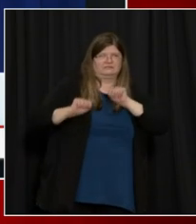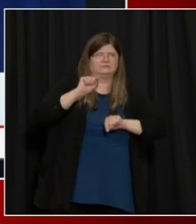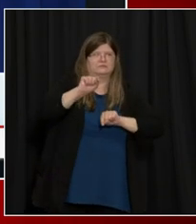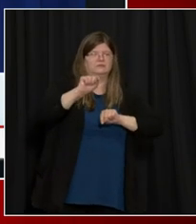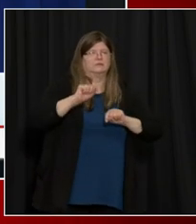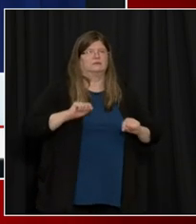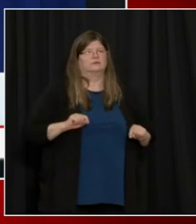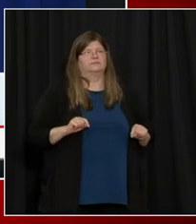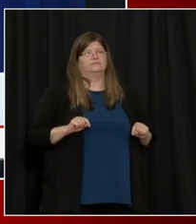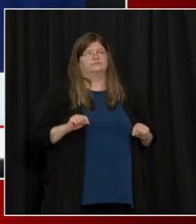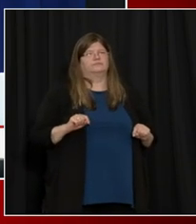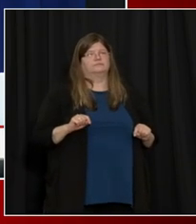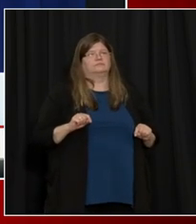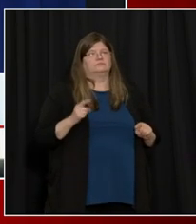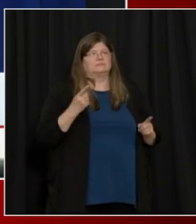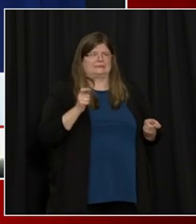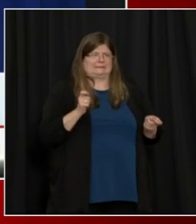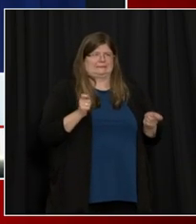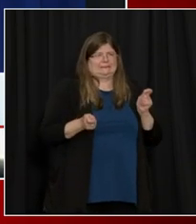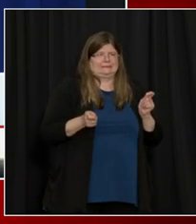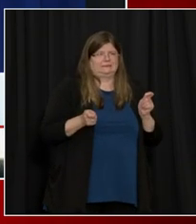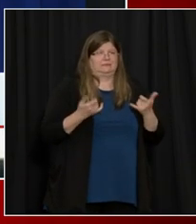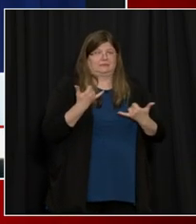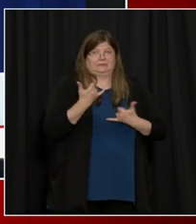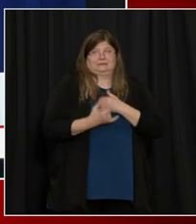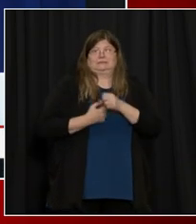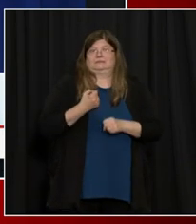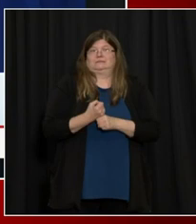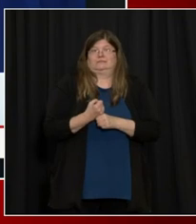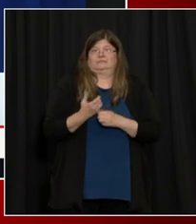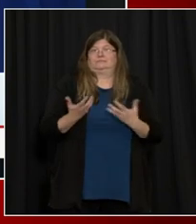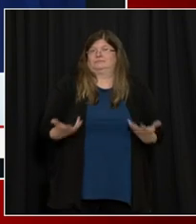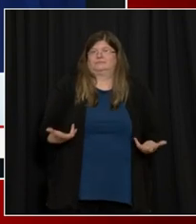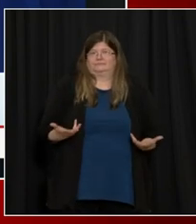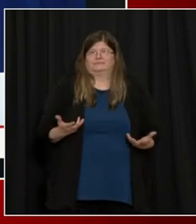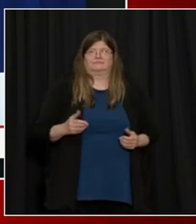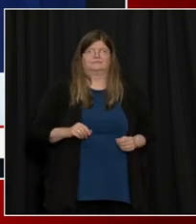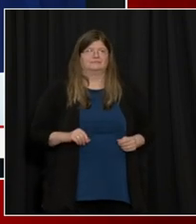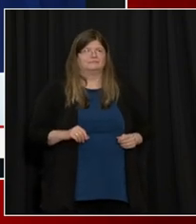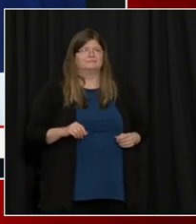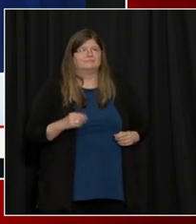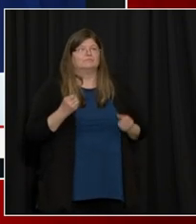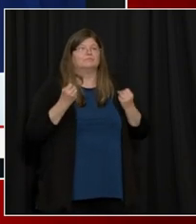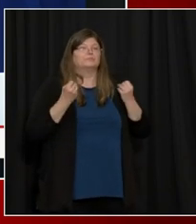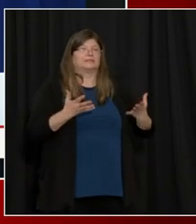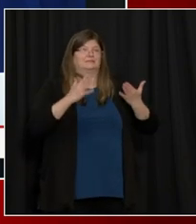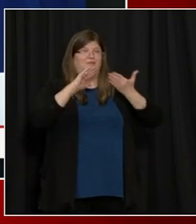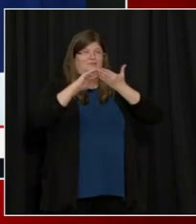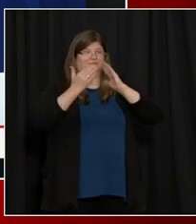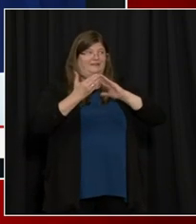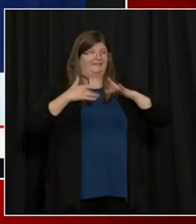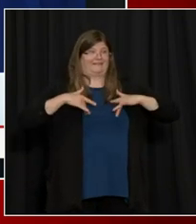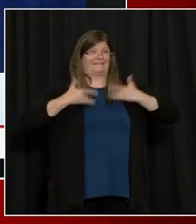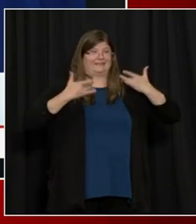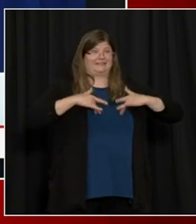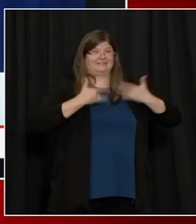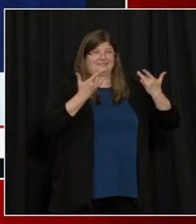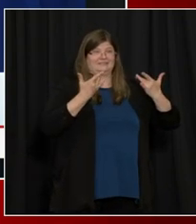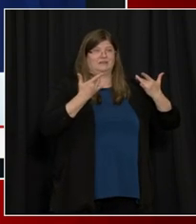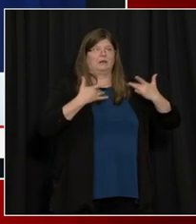in the summer crime initiative areas this year is our ability, obviously, to have community events, which we would normally have in those